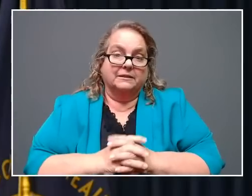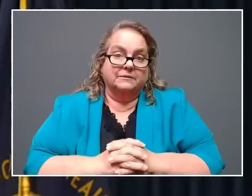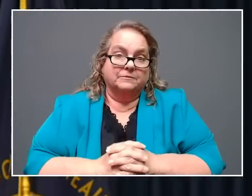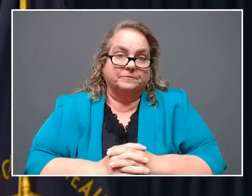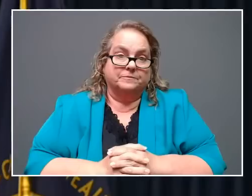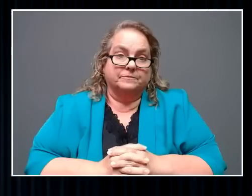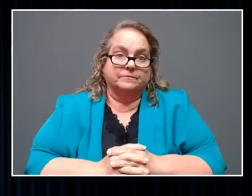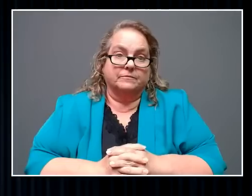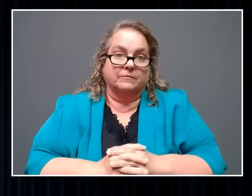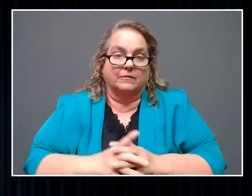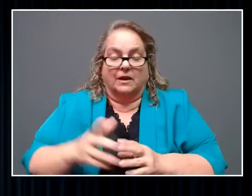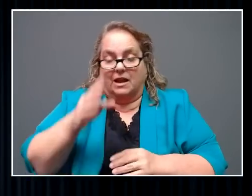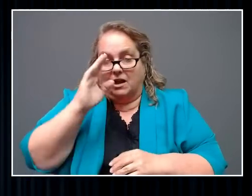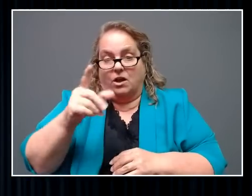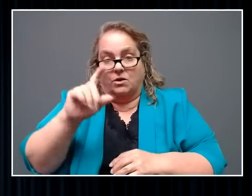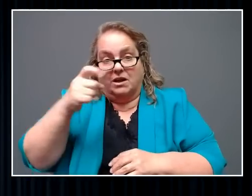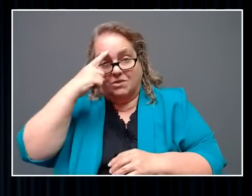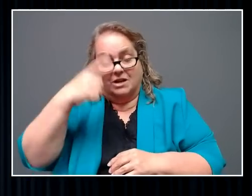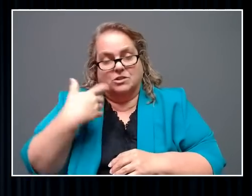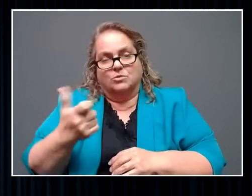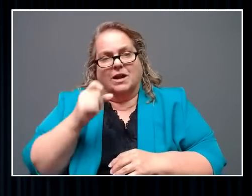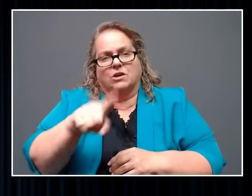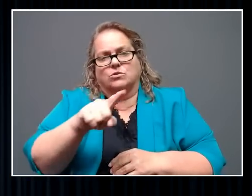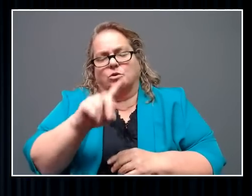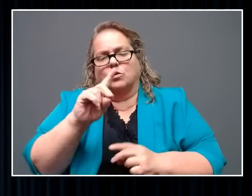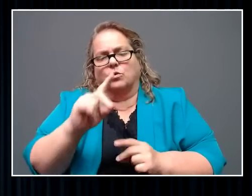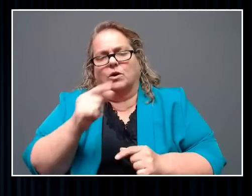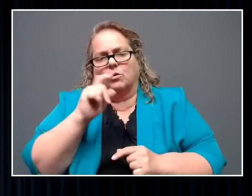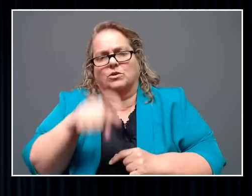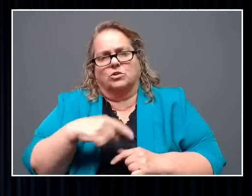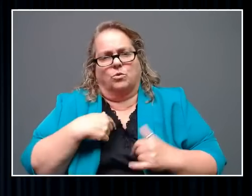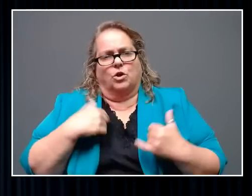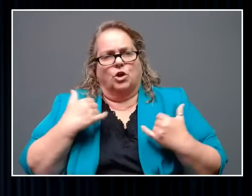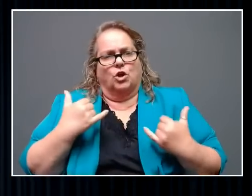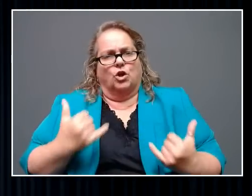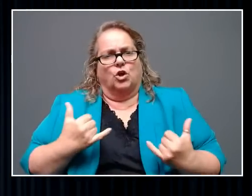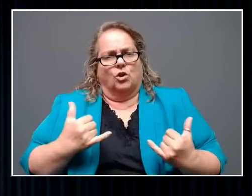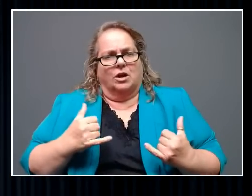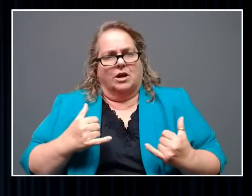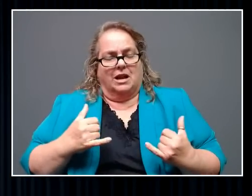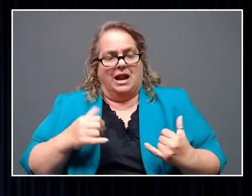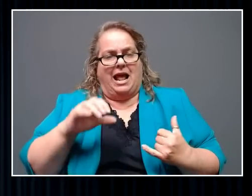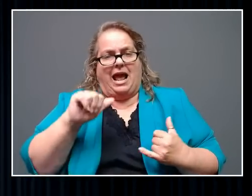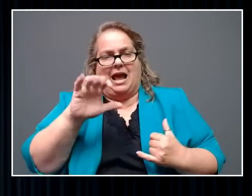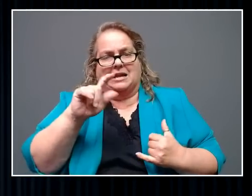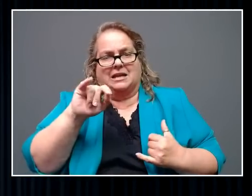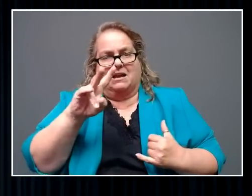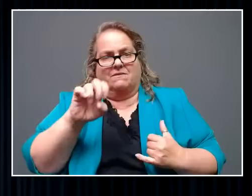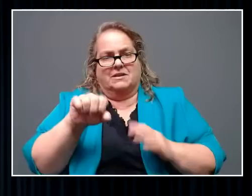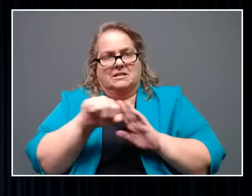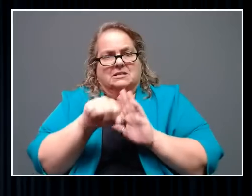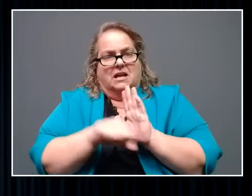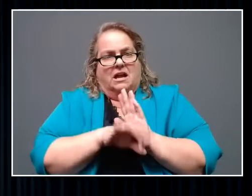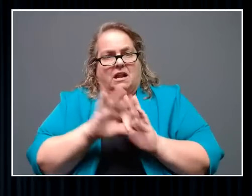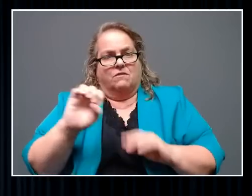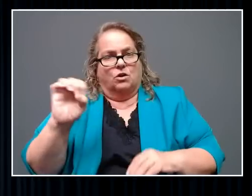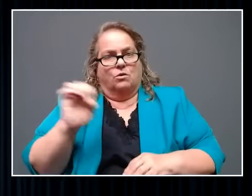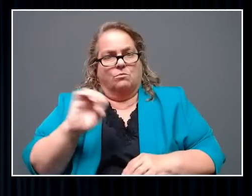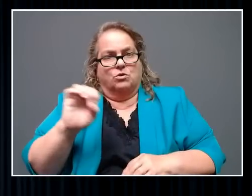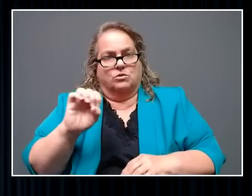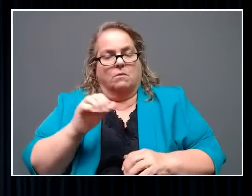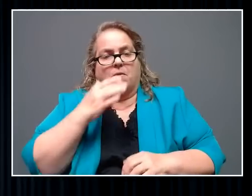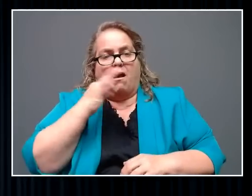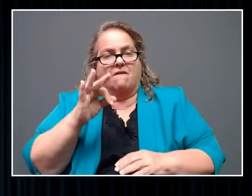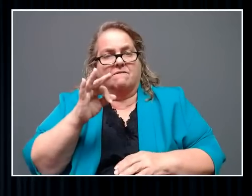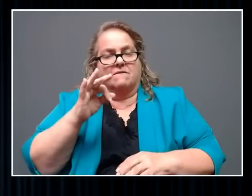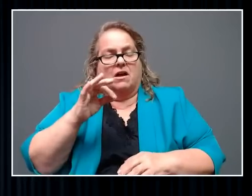Hi, Governor. I just wanted to ask you a quick question. We are currently in an activated state of emergency amid the record high gas prices. So how long